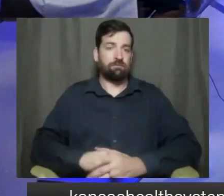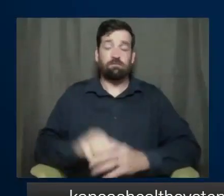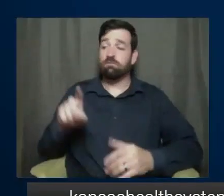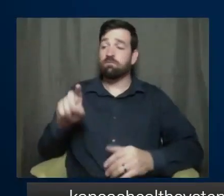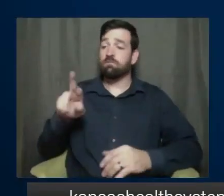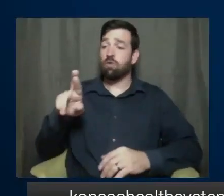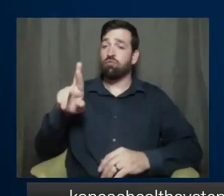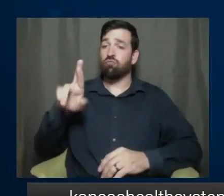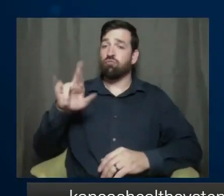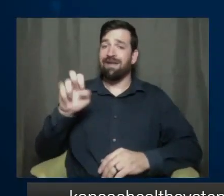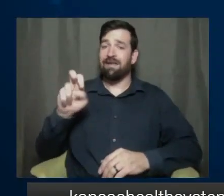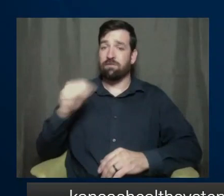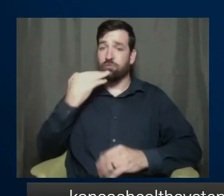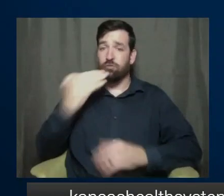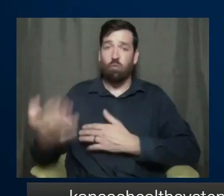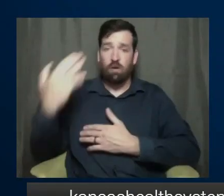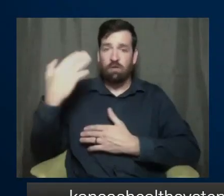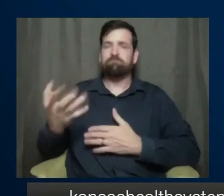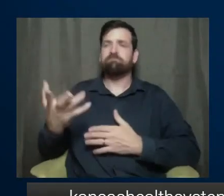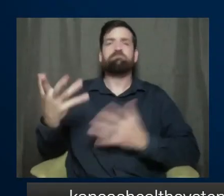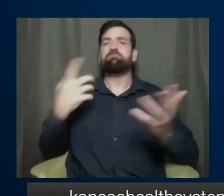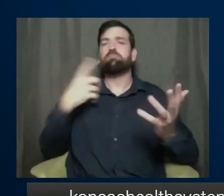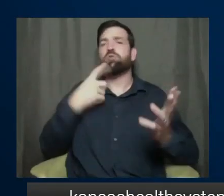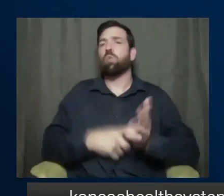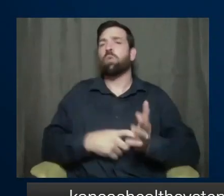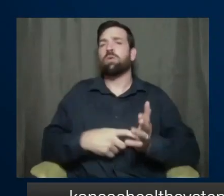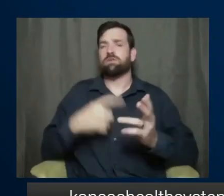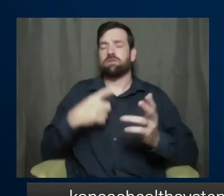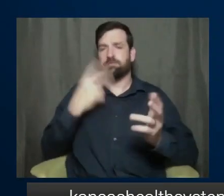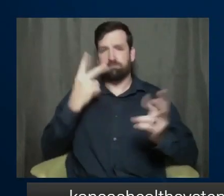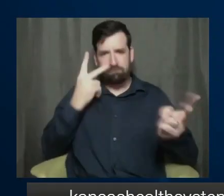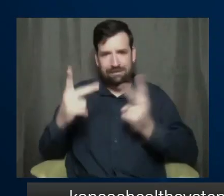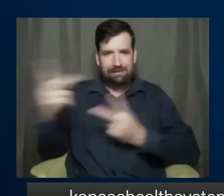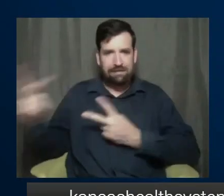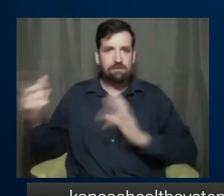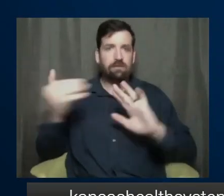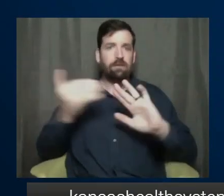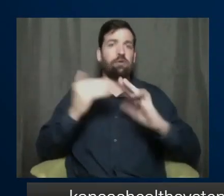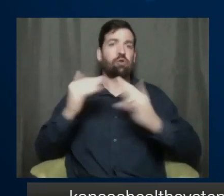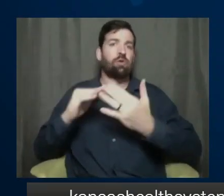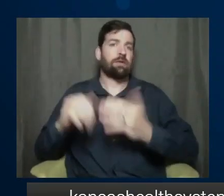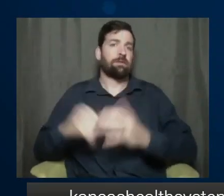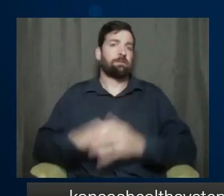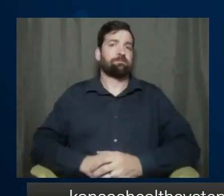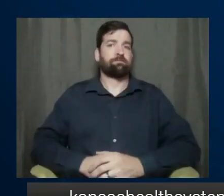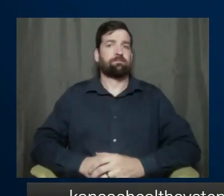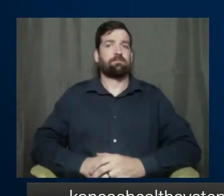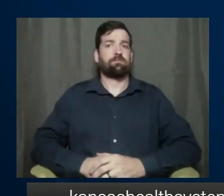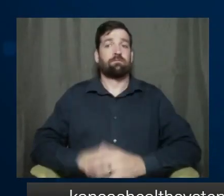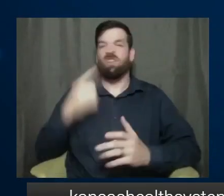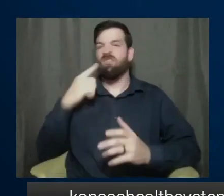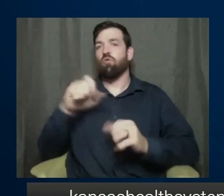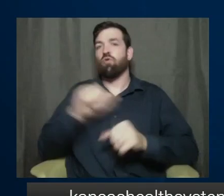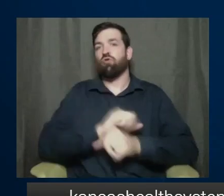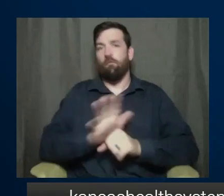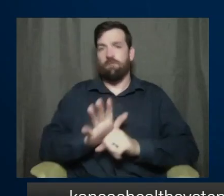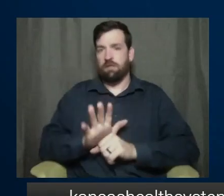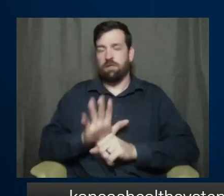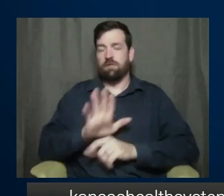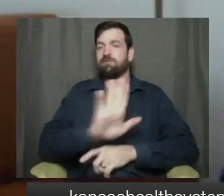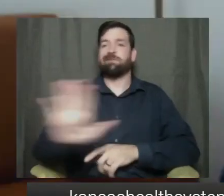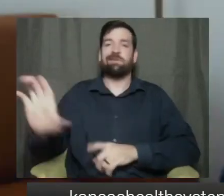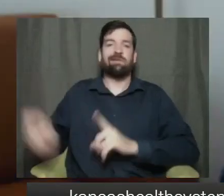morning to you. What are you noticing? What are you hearing in the community for those that you serve as far as COVID and the effects it had?